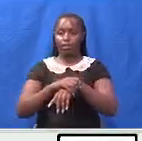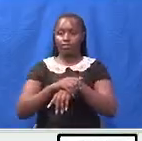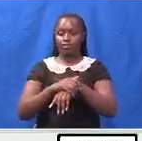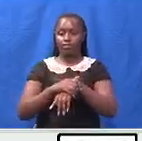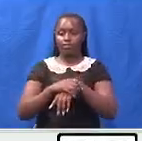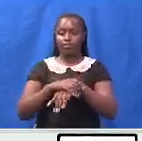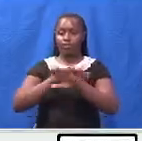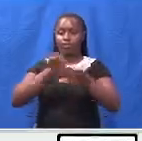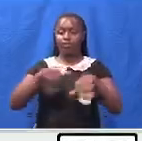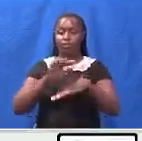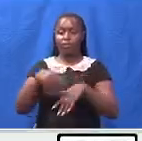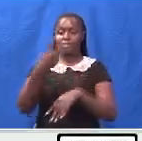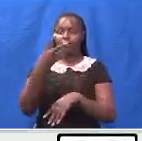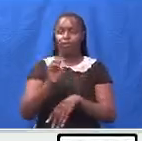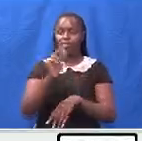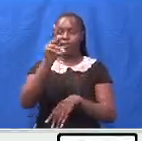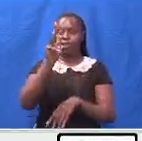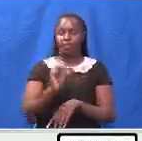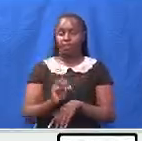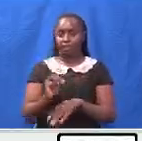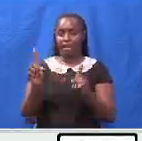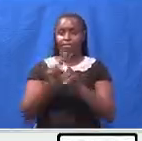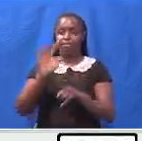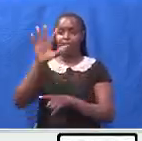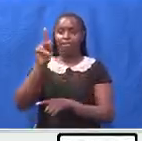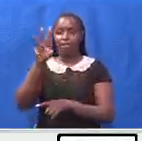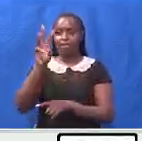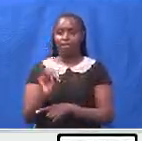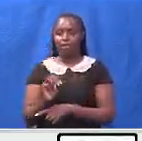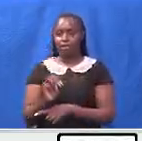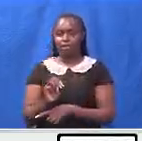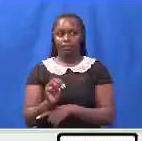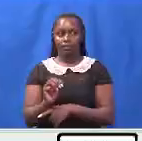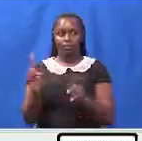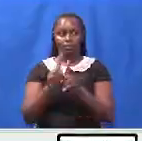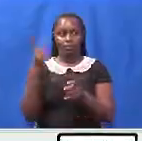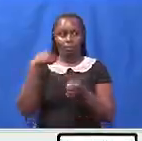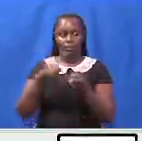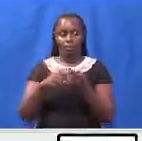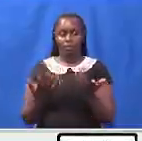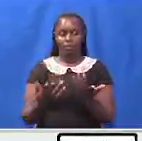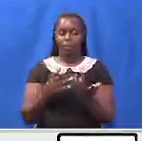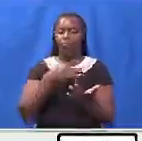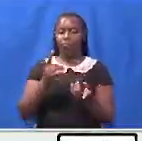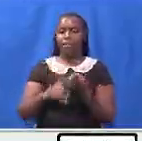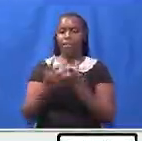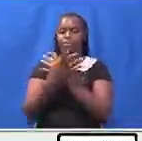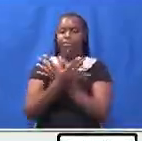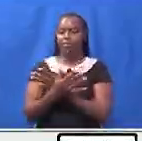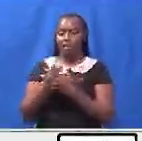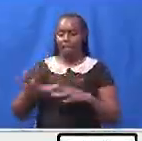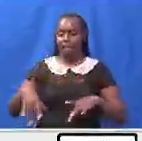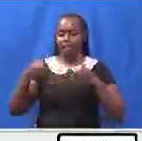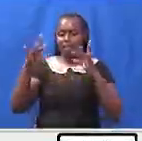750-meter swim, a 20-kilometer cycling, and a 5-kilometer race, with athletes from nations like Germany, Australia,